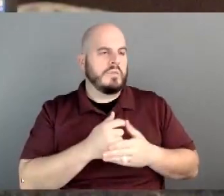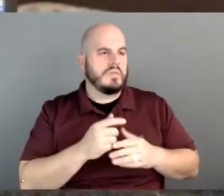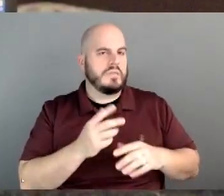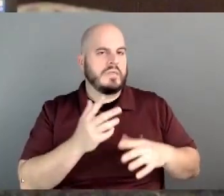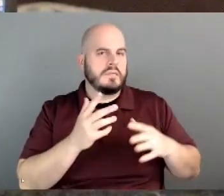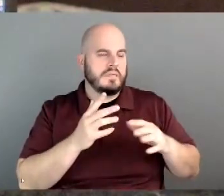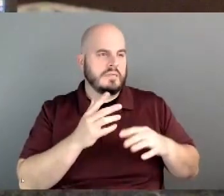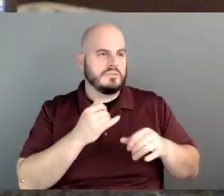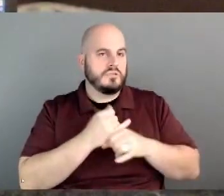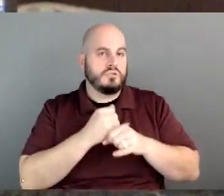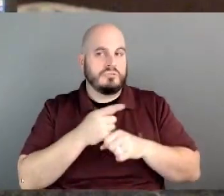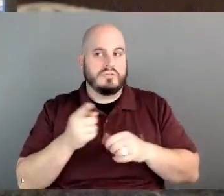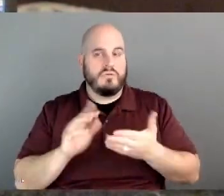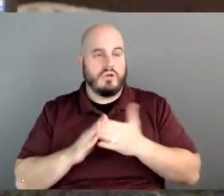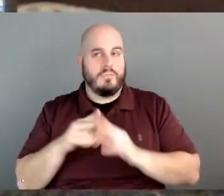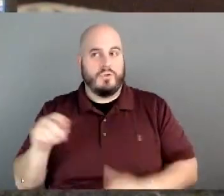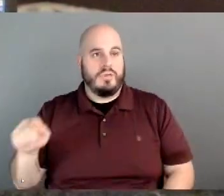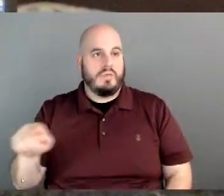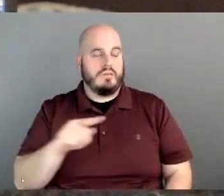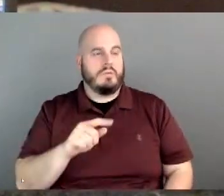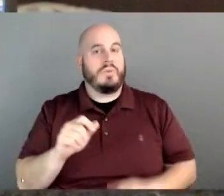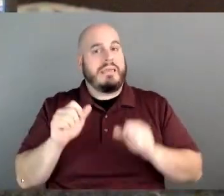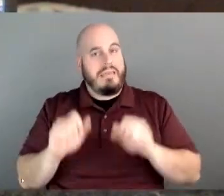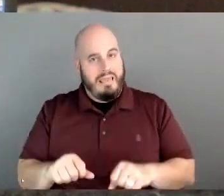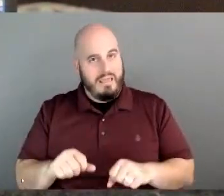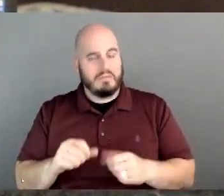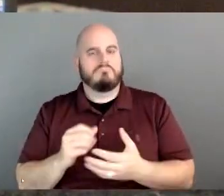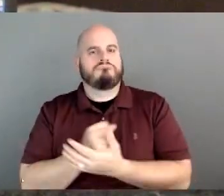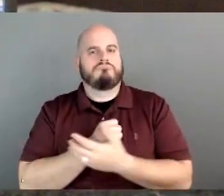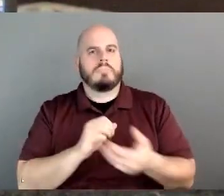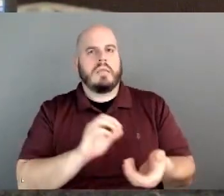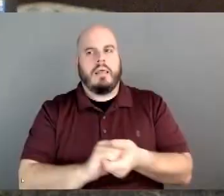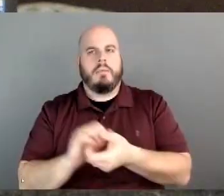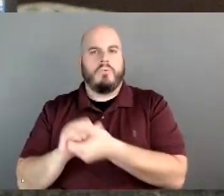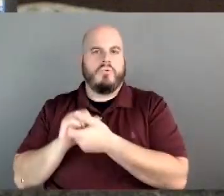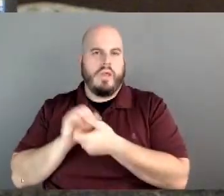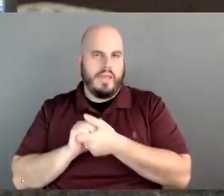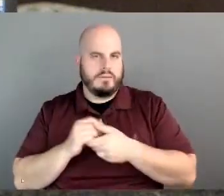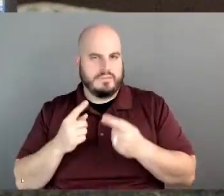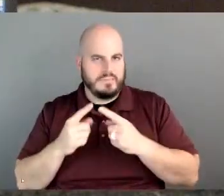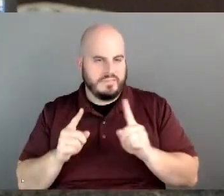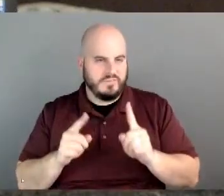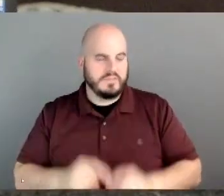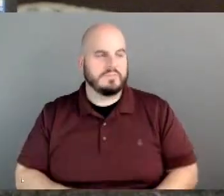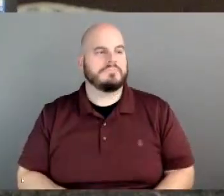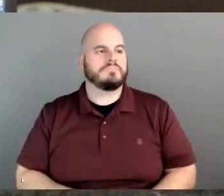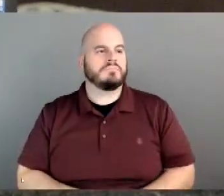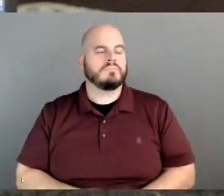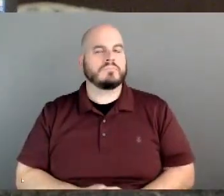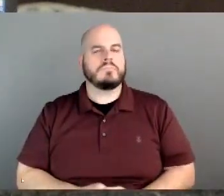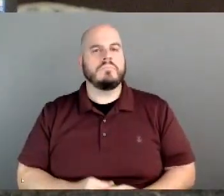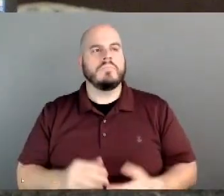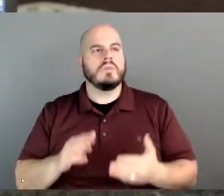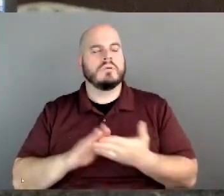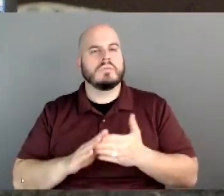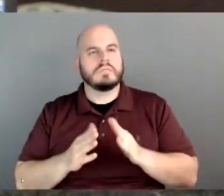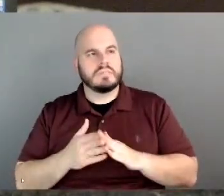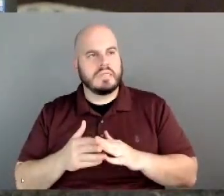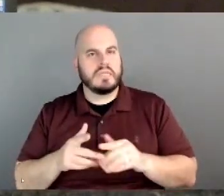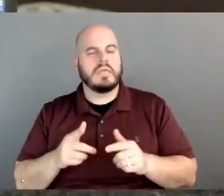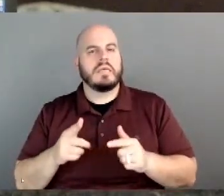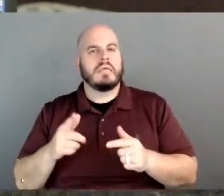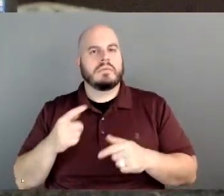that we can collaborate in this way so successfully. And so, yeah, the city has a long-standing "we will accept your